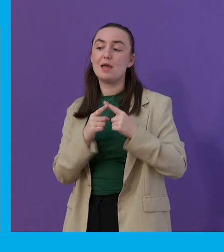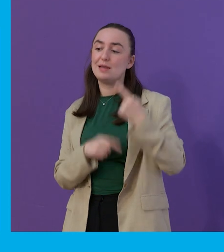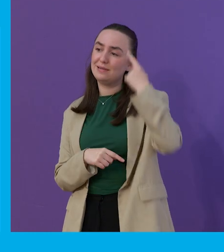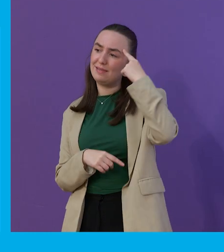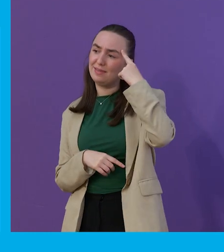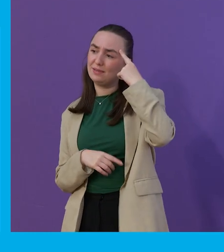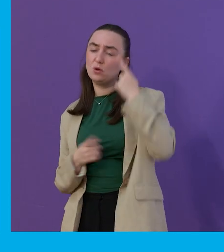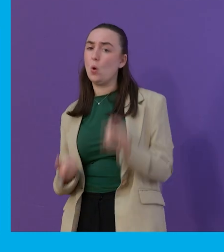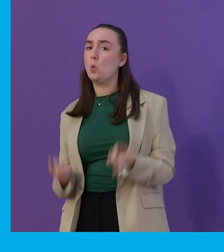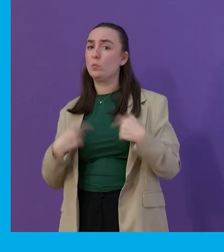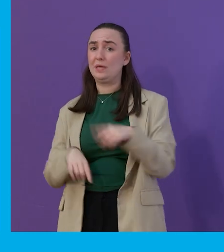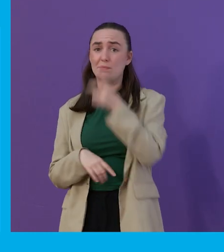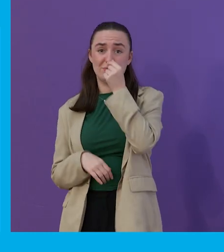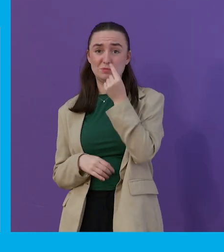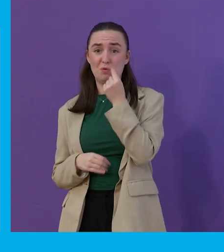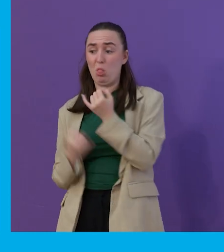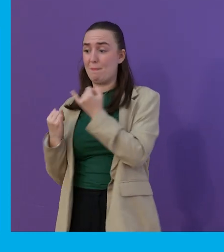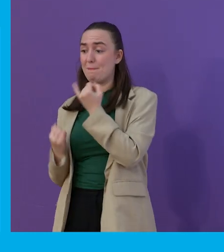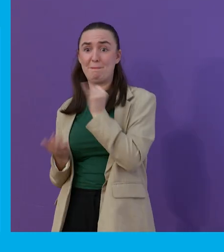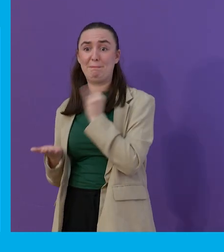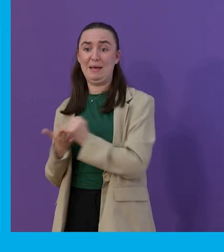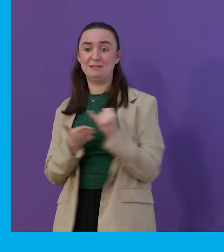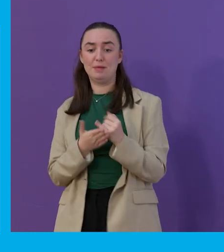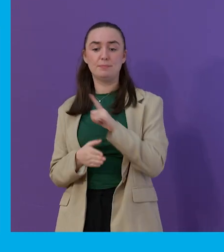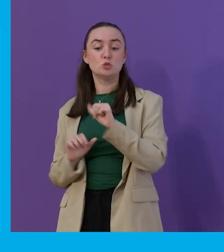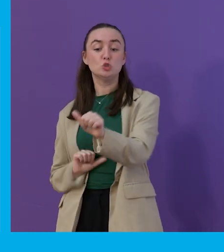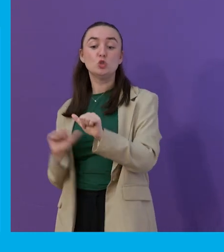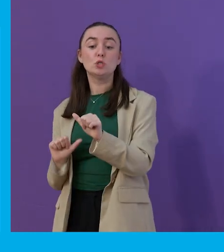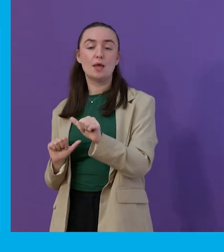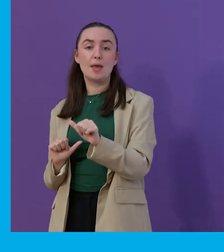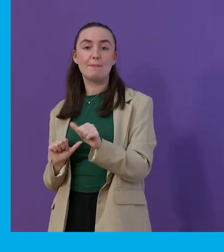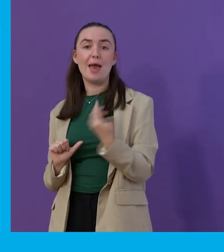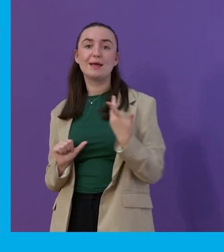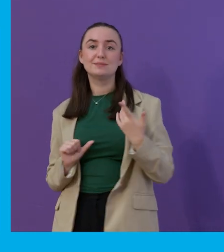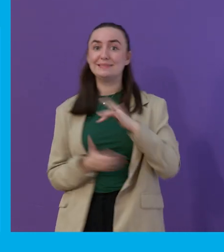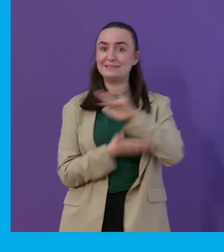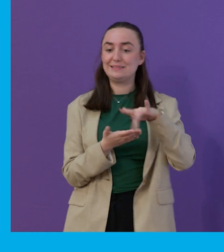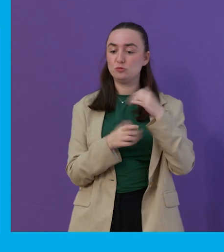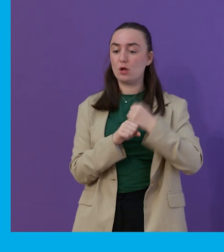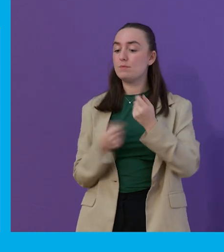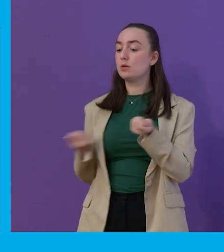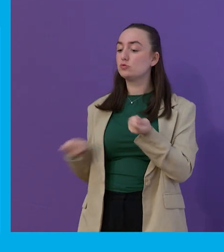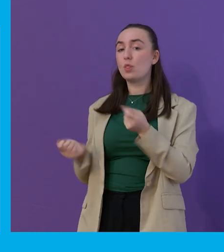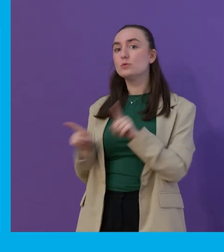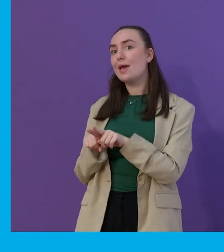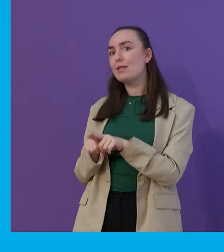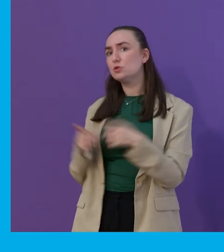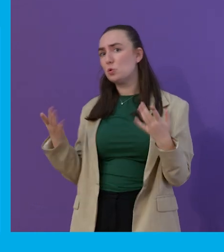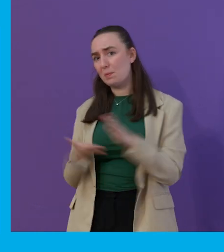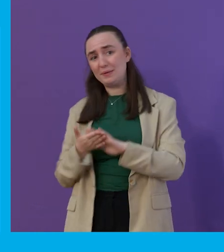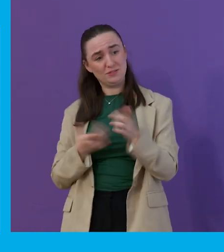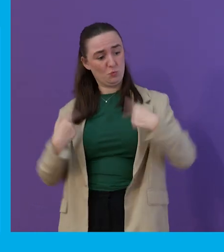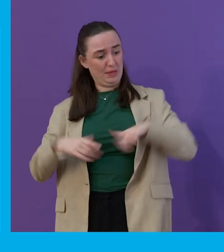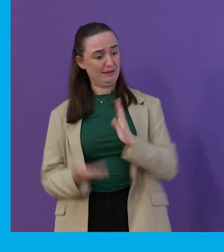of all worlds, because it's short term, it's overdriven by central government. It doesn't allow entrepreneurialism